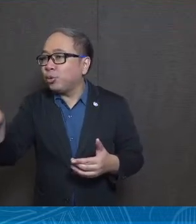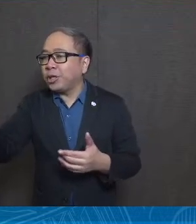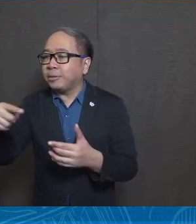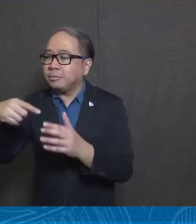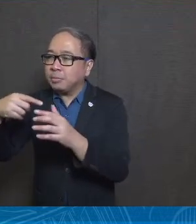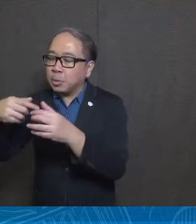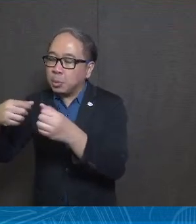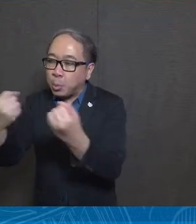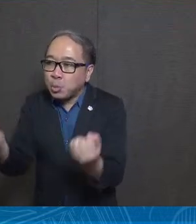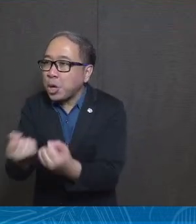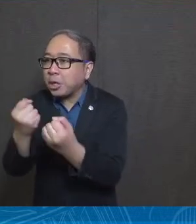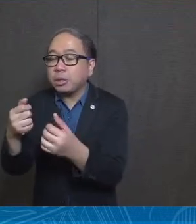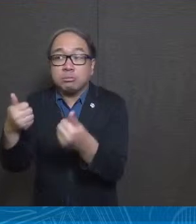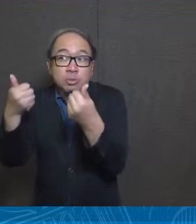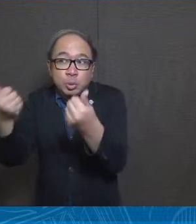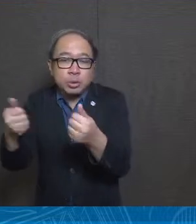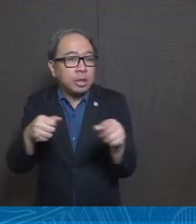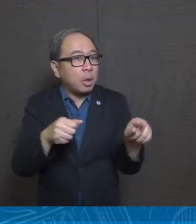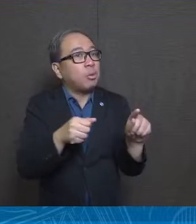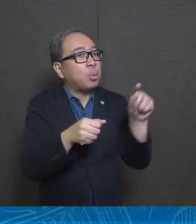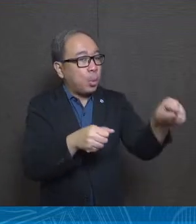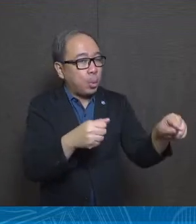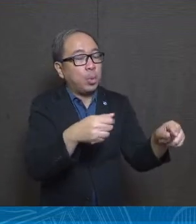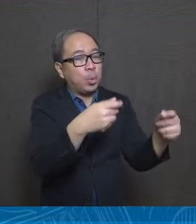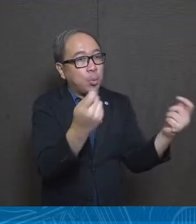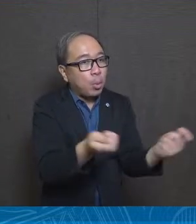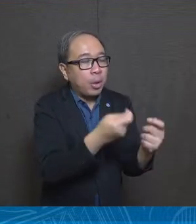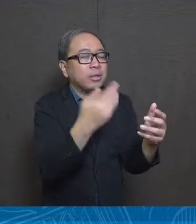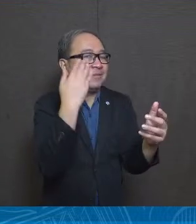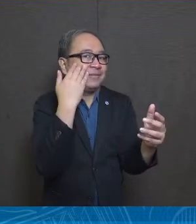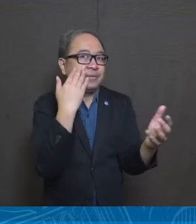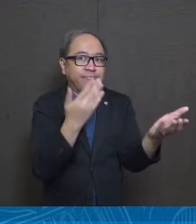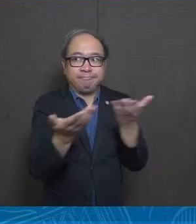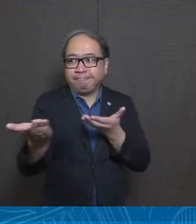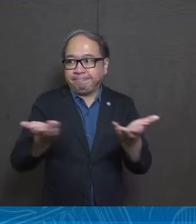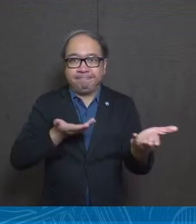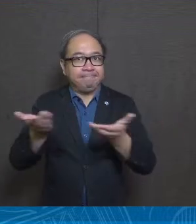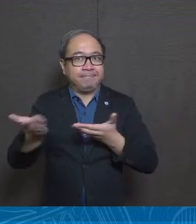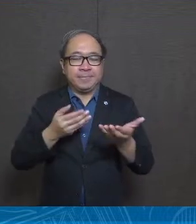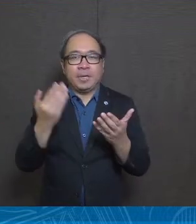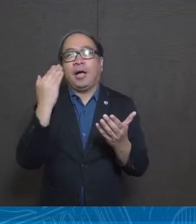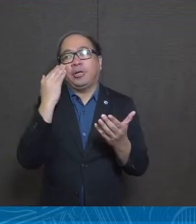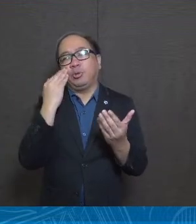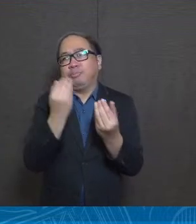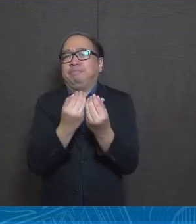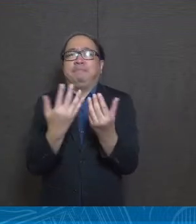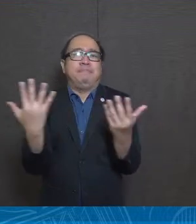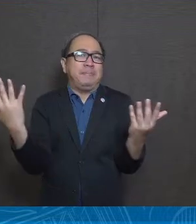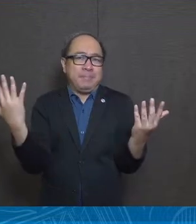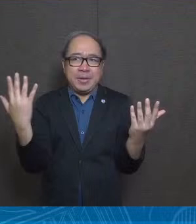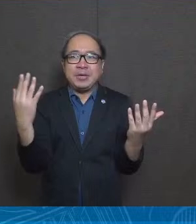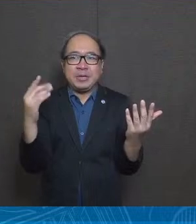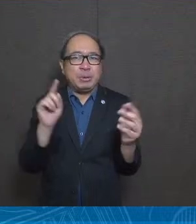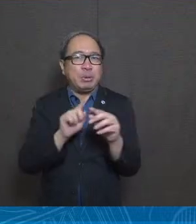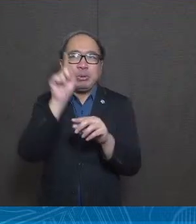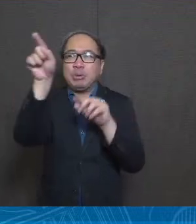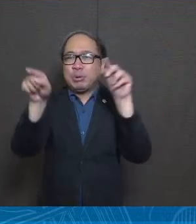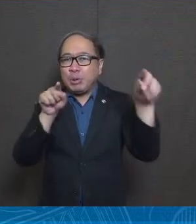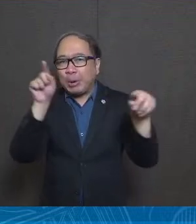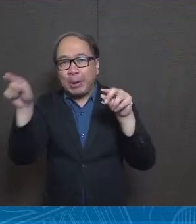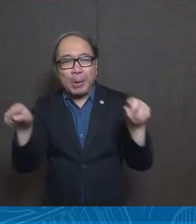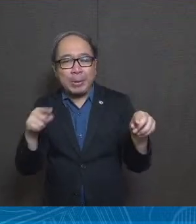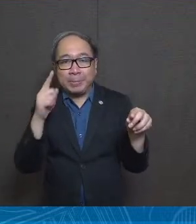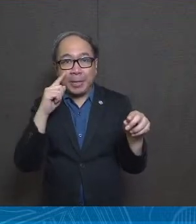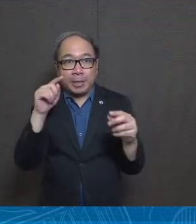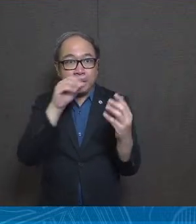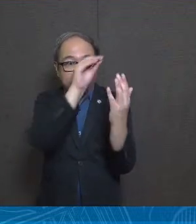sharing here. Actually, I heard so many great stories during this conference. But I'm sure there are so many more that we could actually,